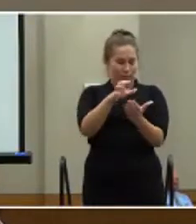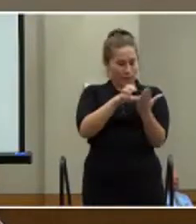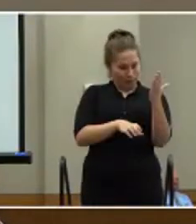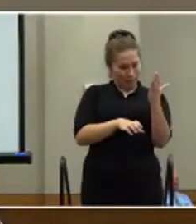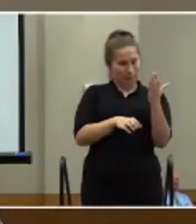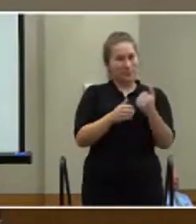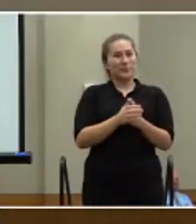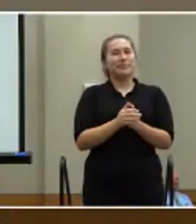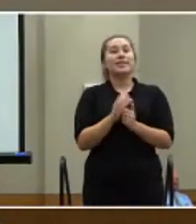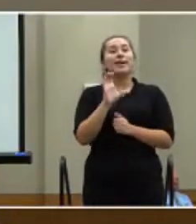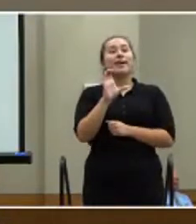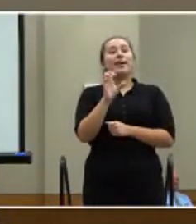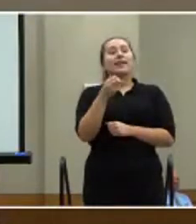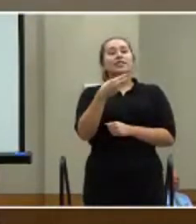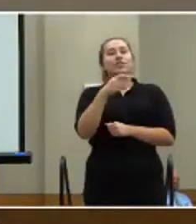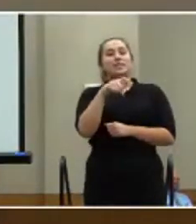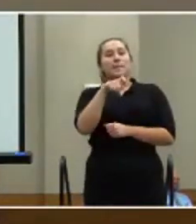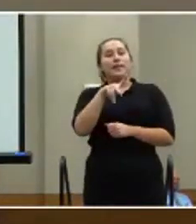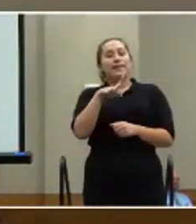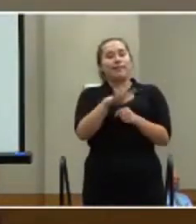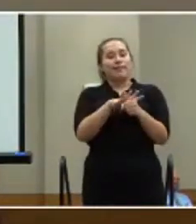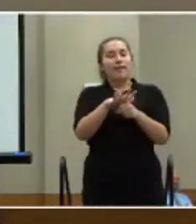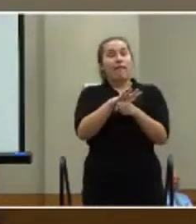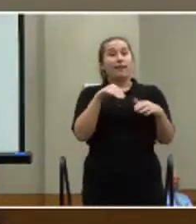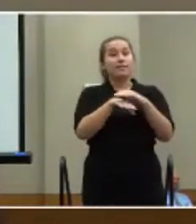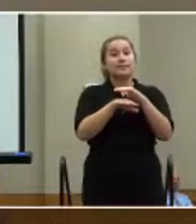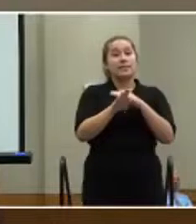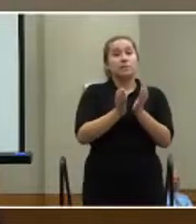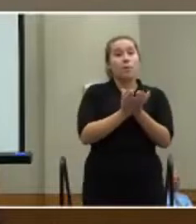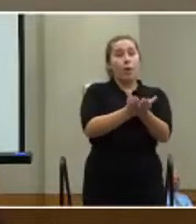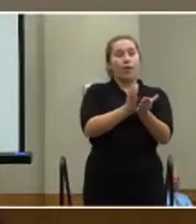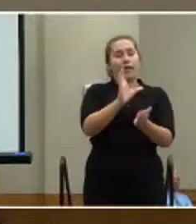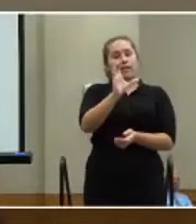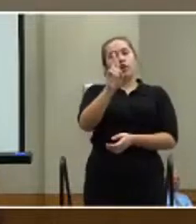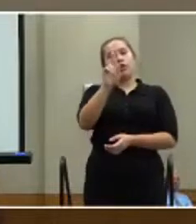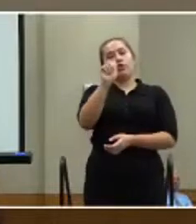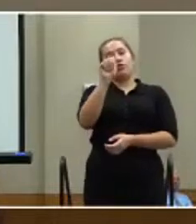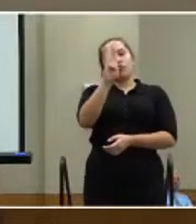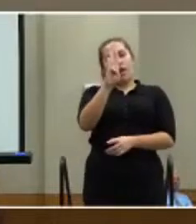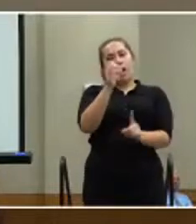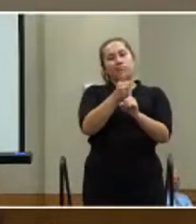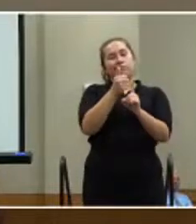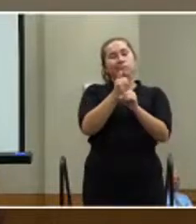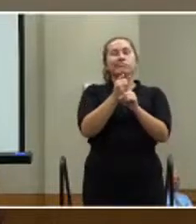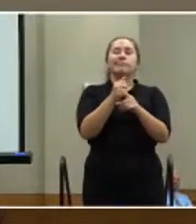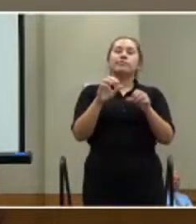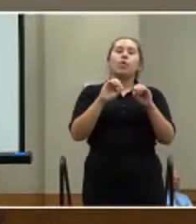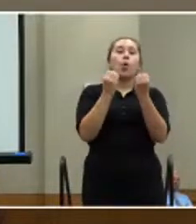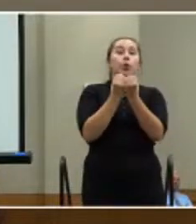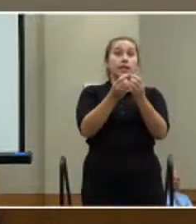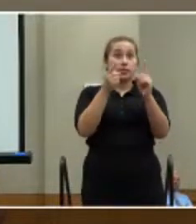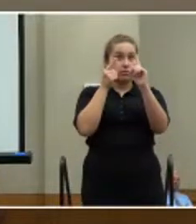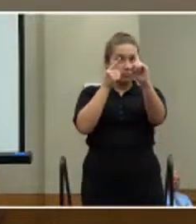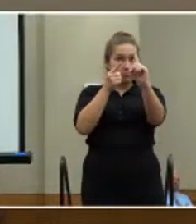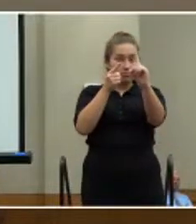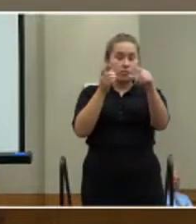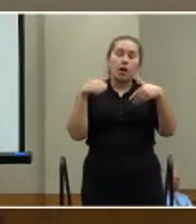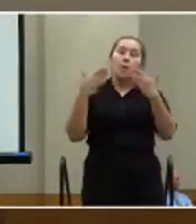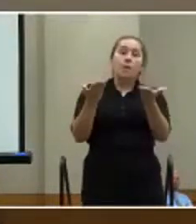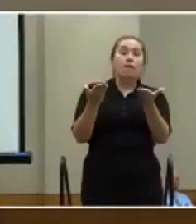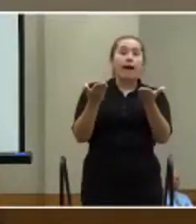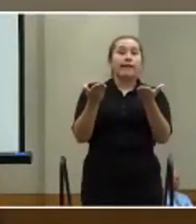The Chesapeake Region Accessible Boating, or CRAB, is an organization dedicated to providing recreational